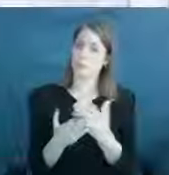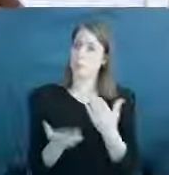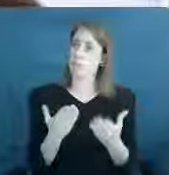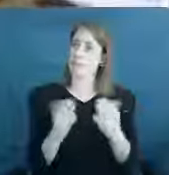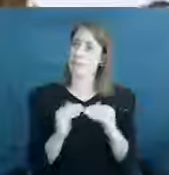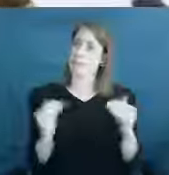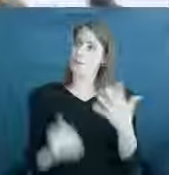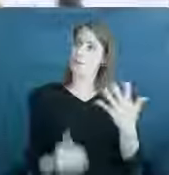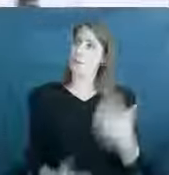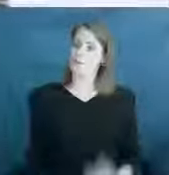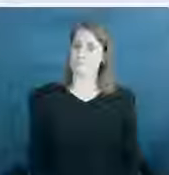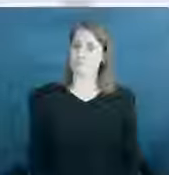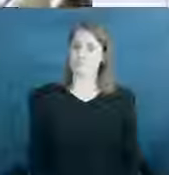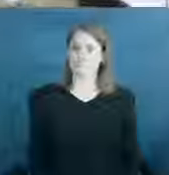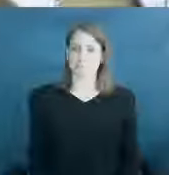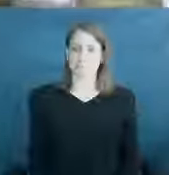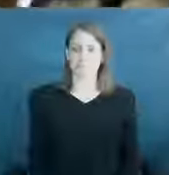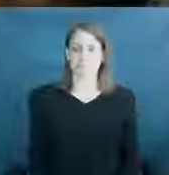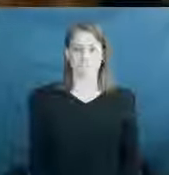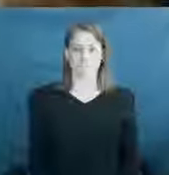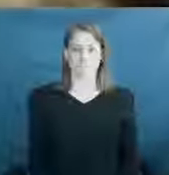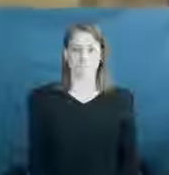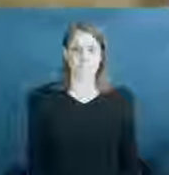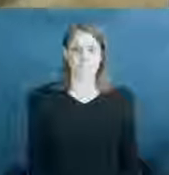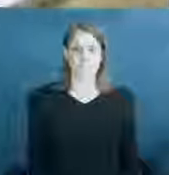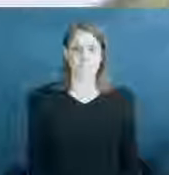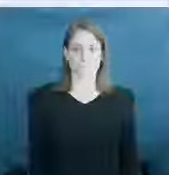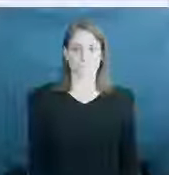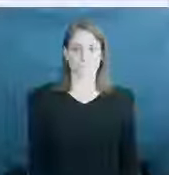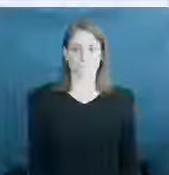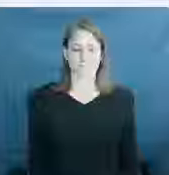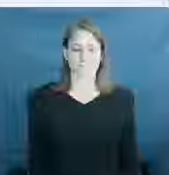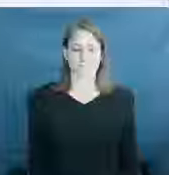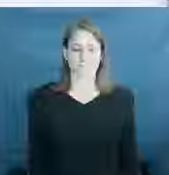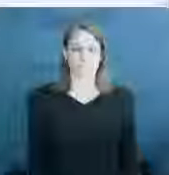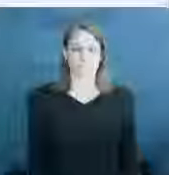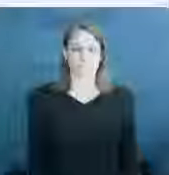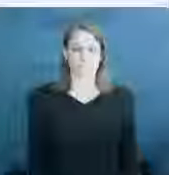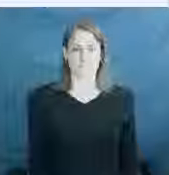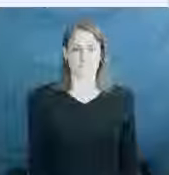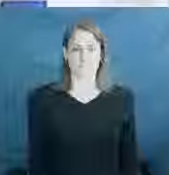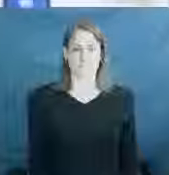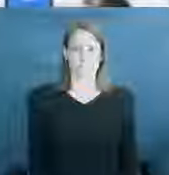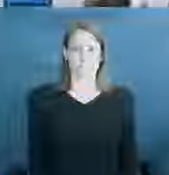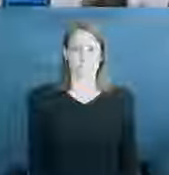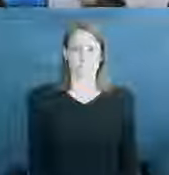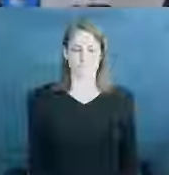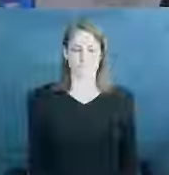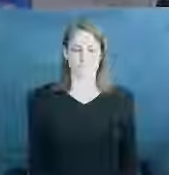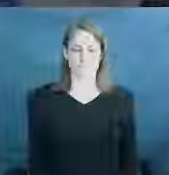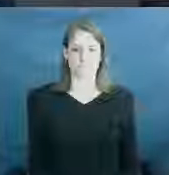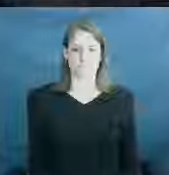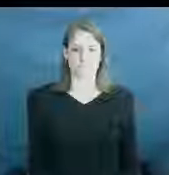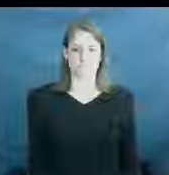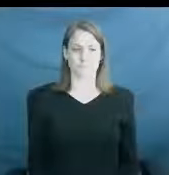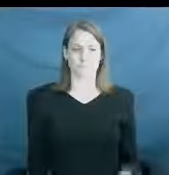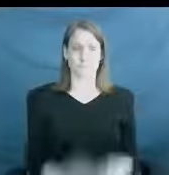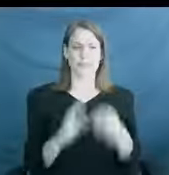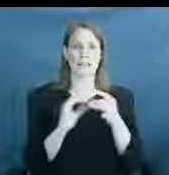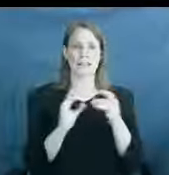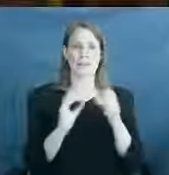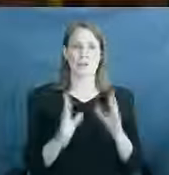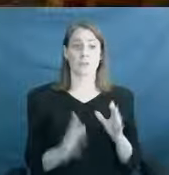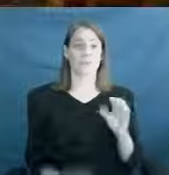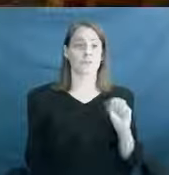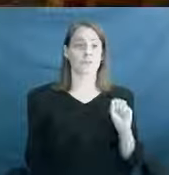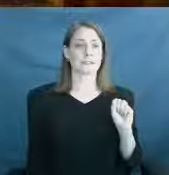Sir, what do I get for that one? I think you were good. You were definitely on a level, probably a level 5 for